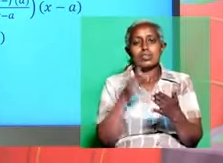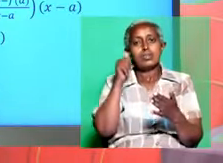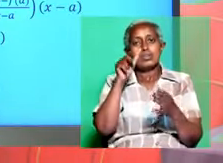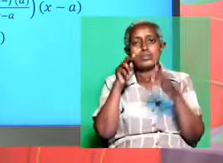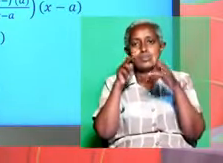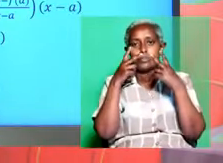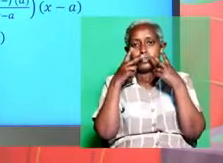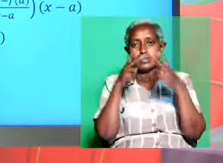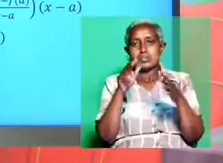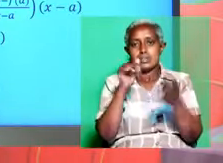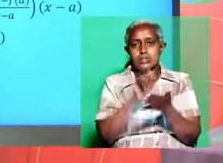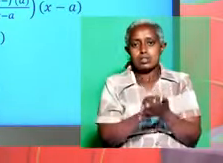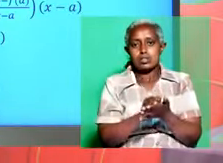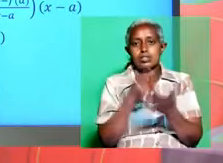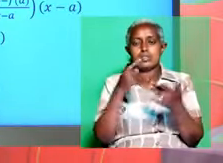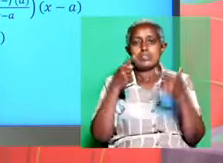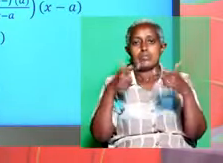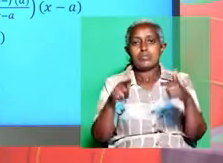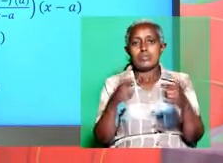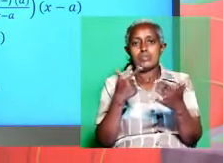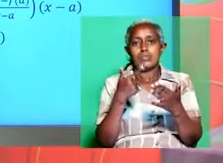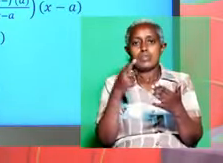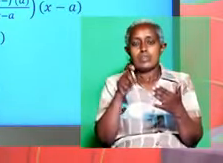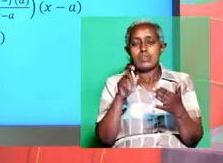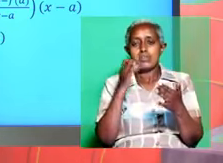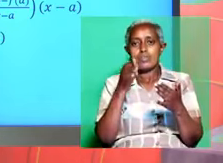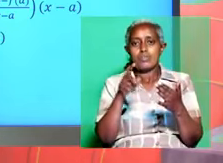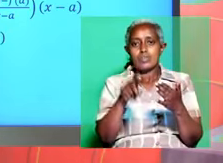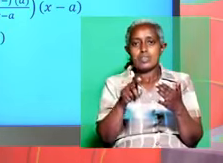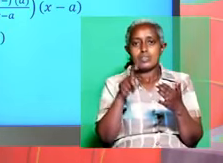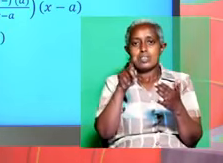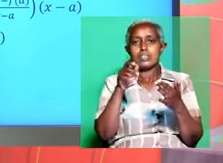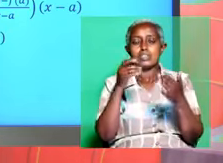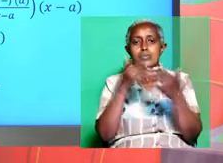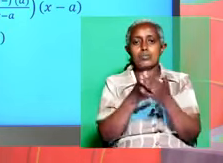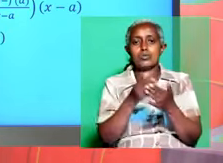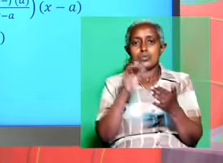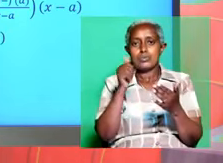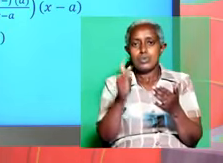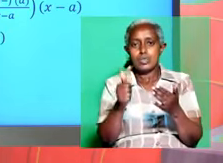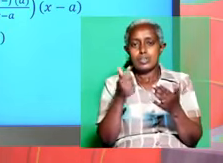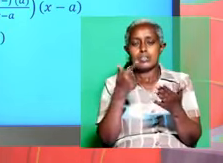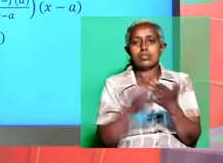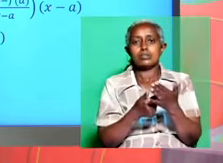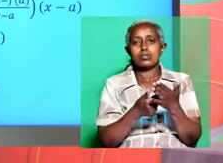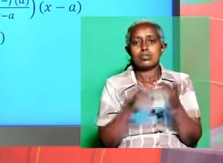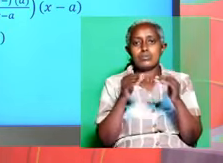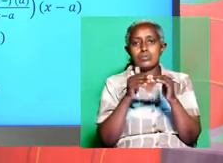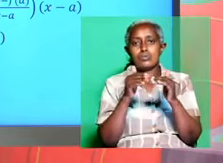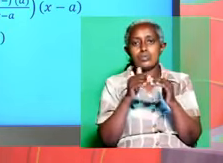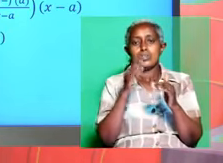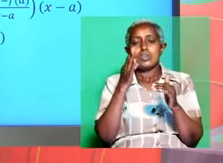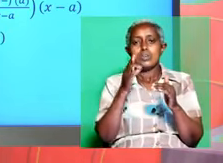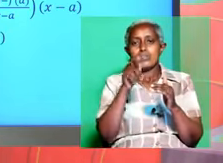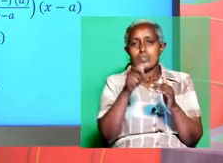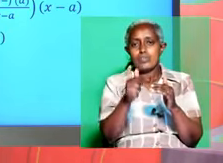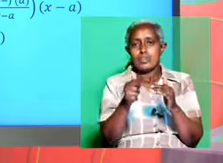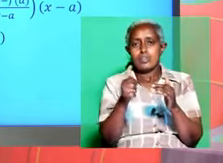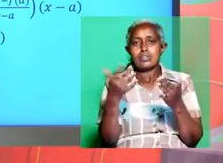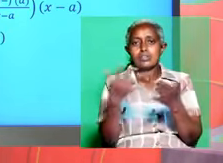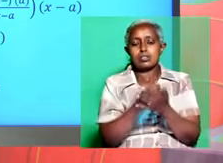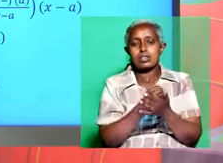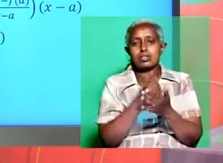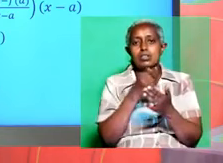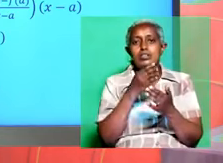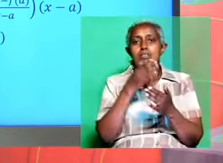that the limit of f of x, where x approaches to a, is equal to it is f of a. You can just take this to the